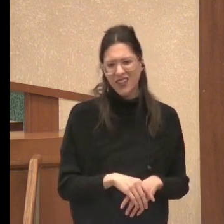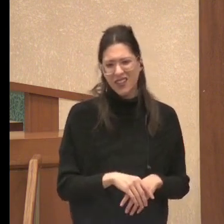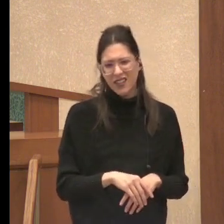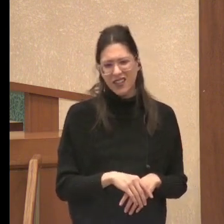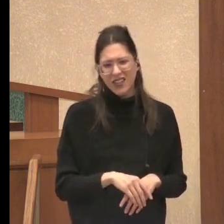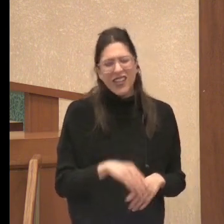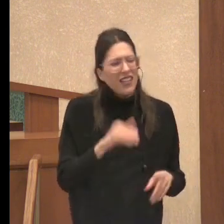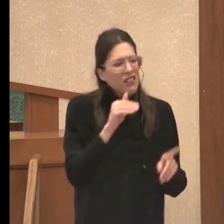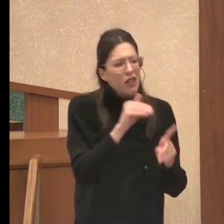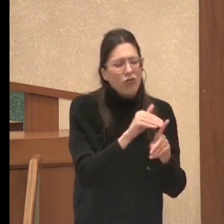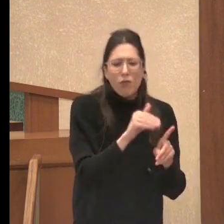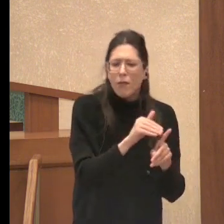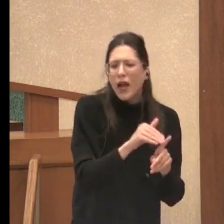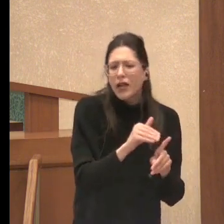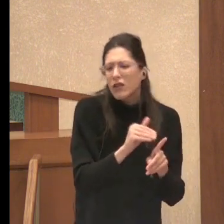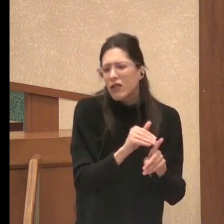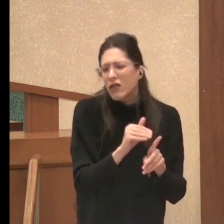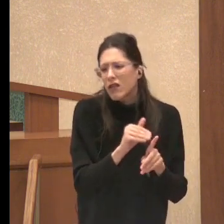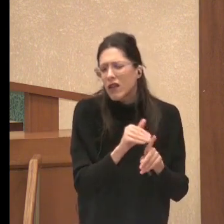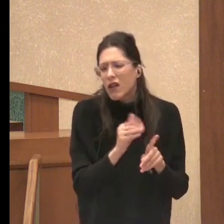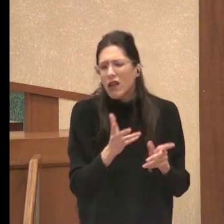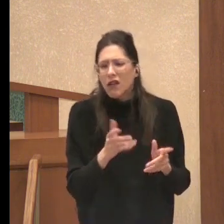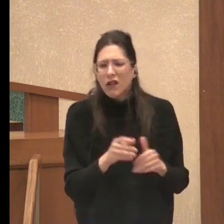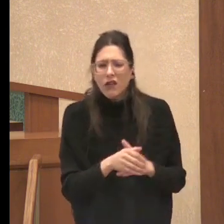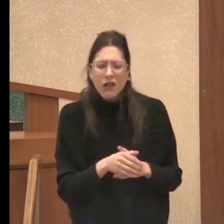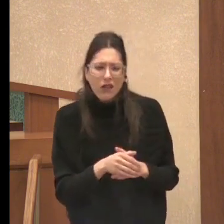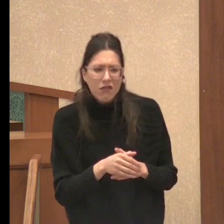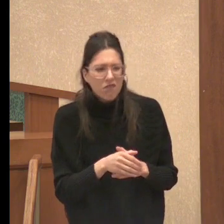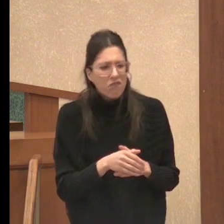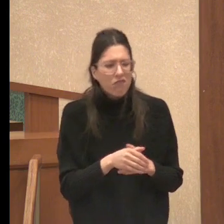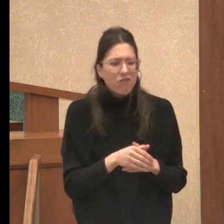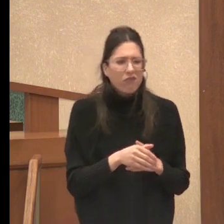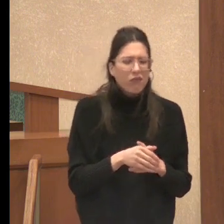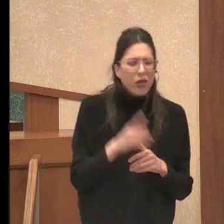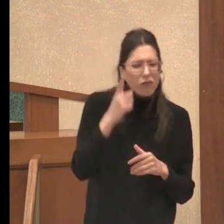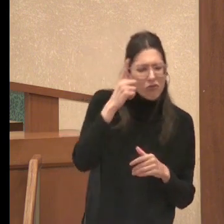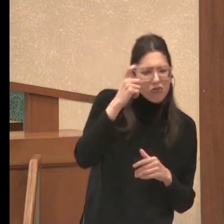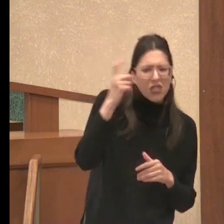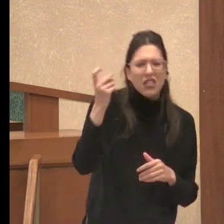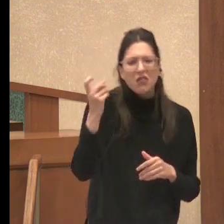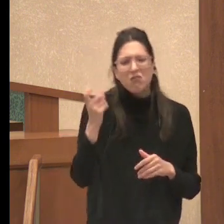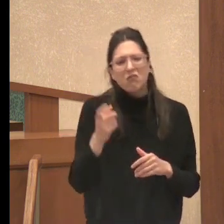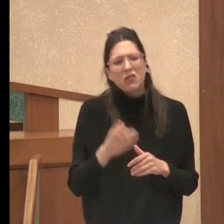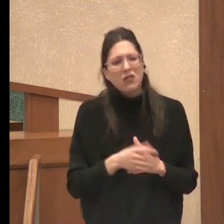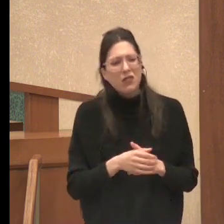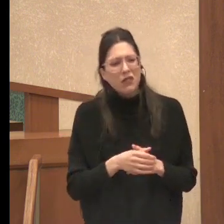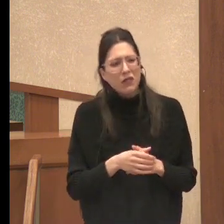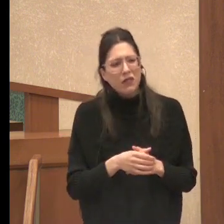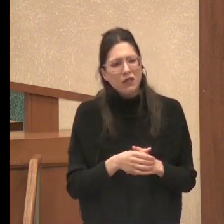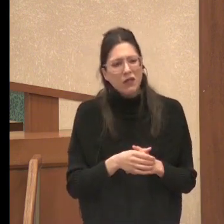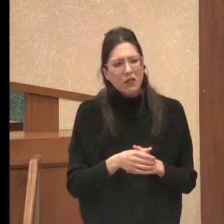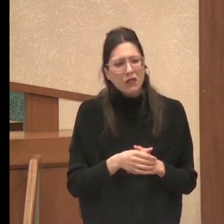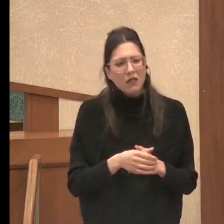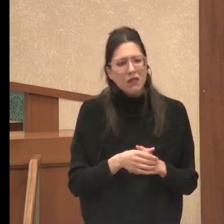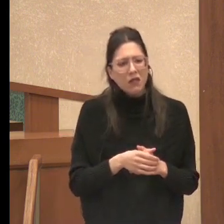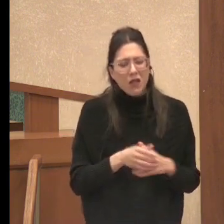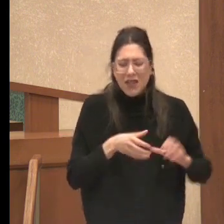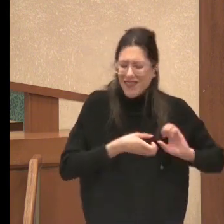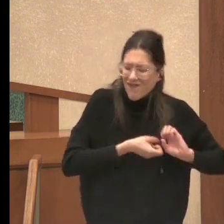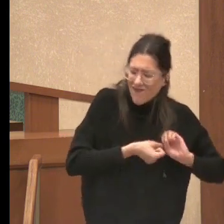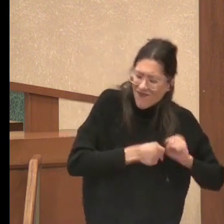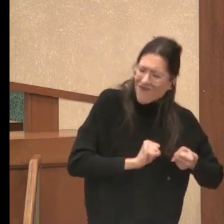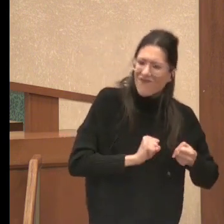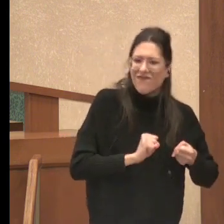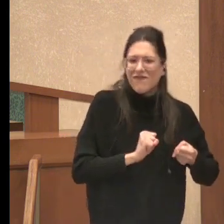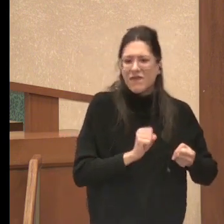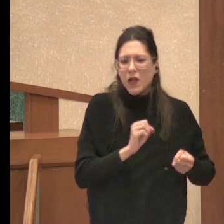of a reminder of unfulfilled wishes and dreams, a time of grieving the death